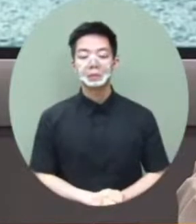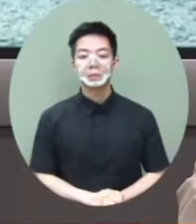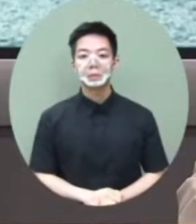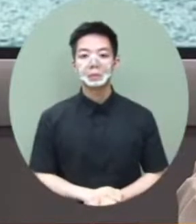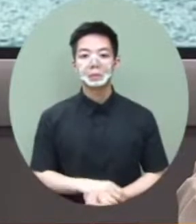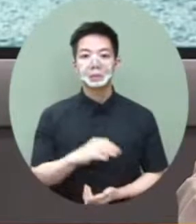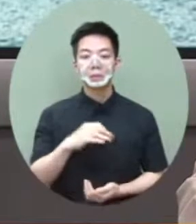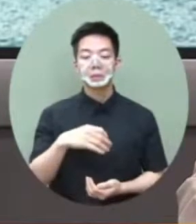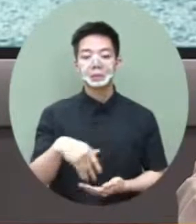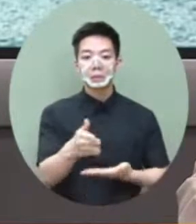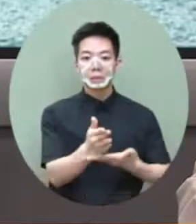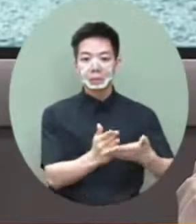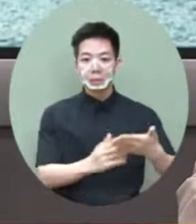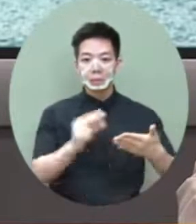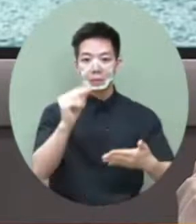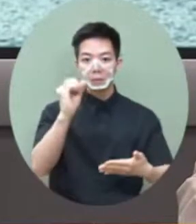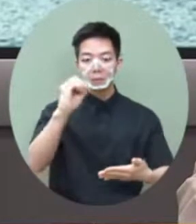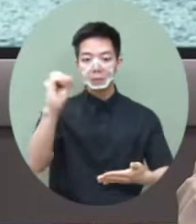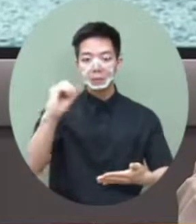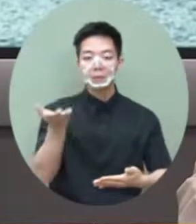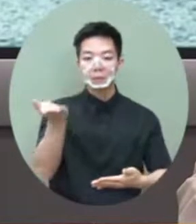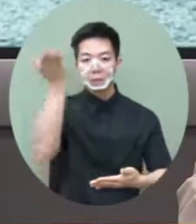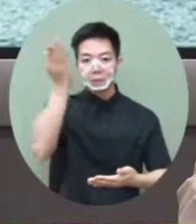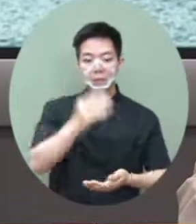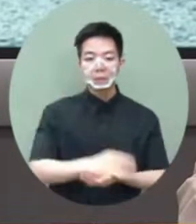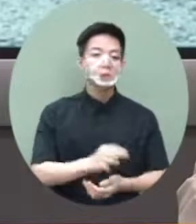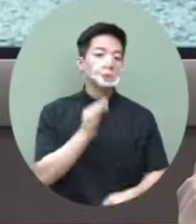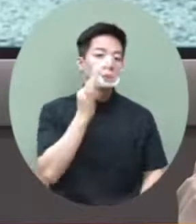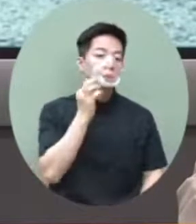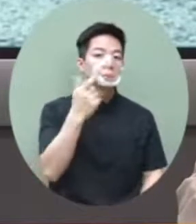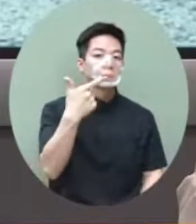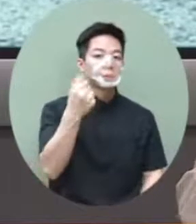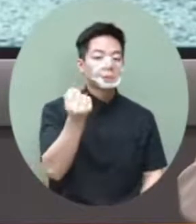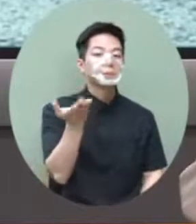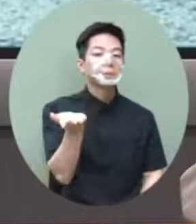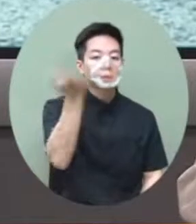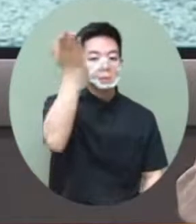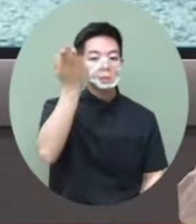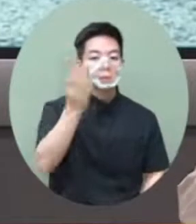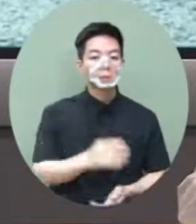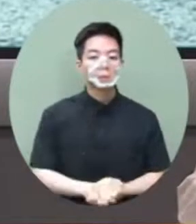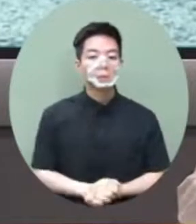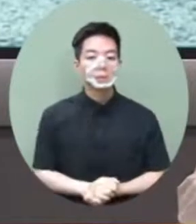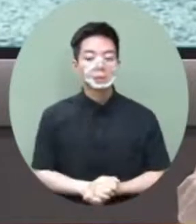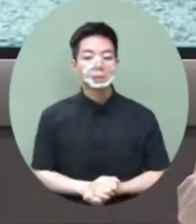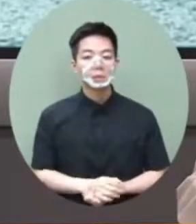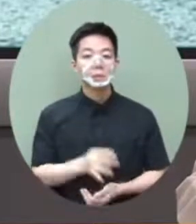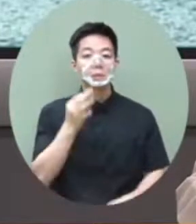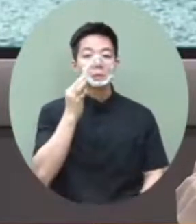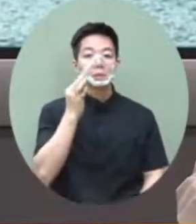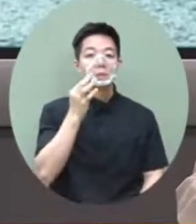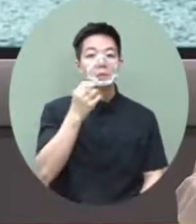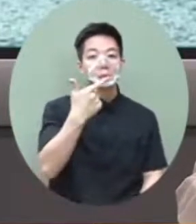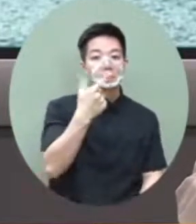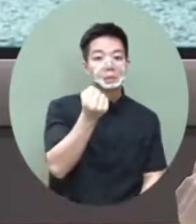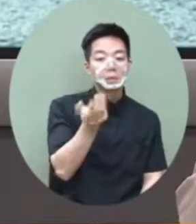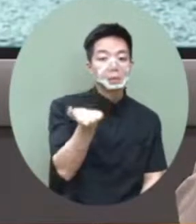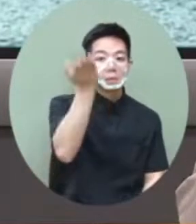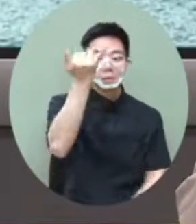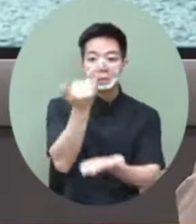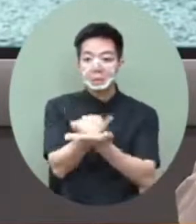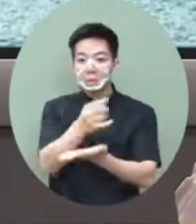0.5%, and over 70% of the cases are of the age above 80.